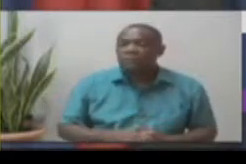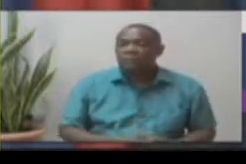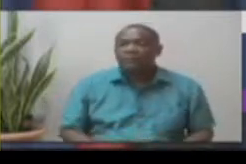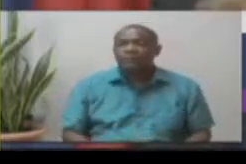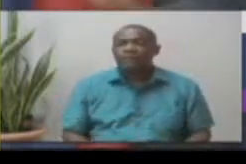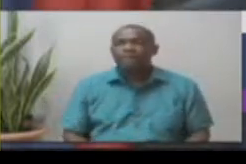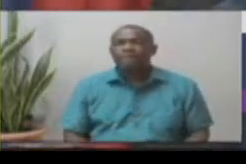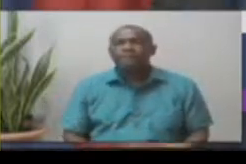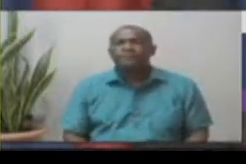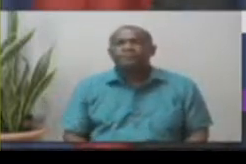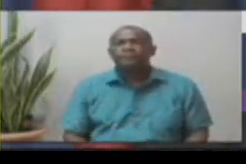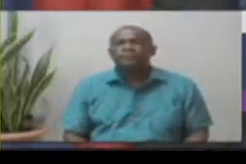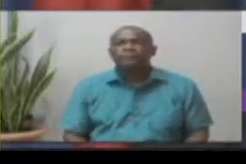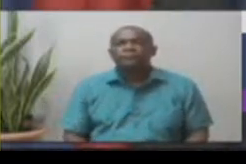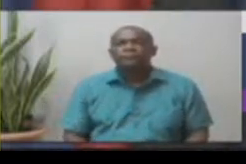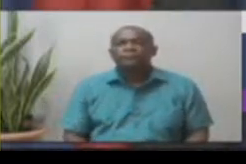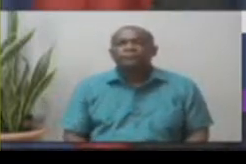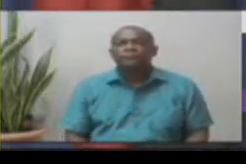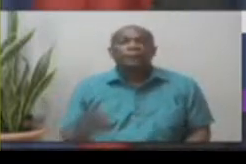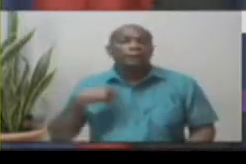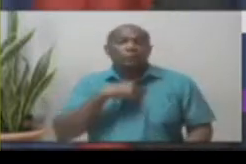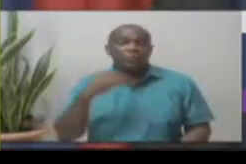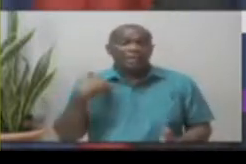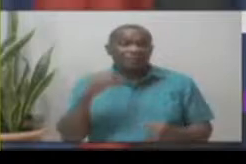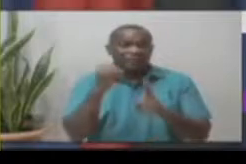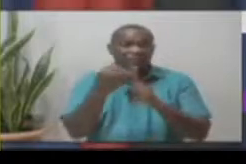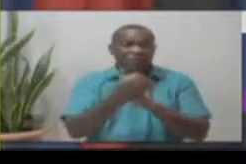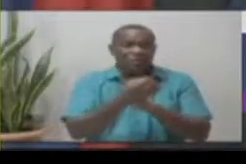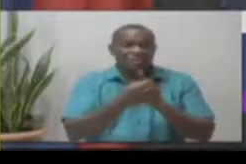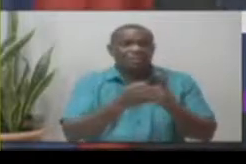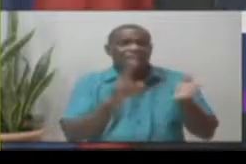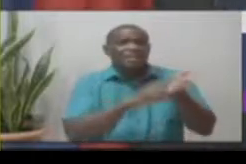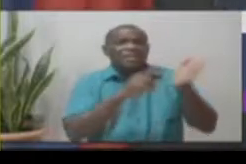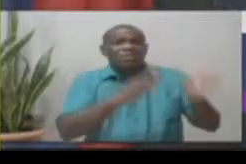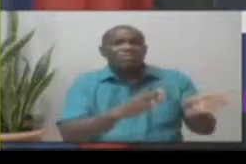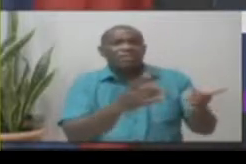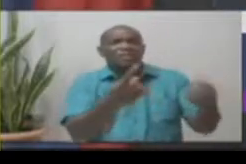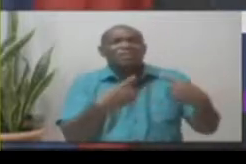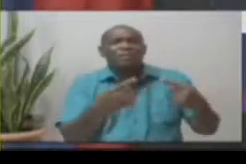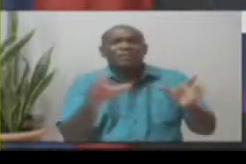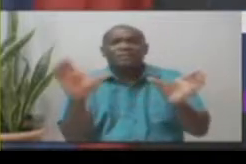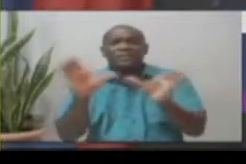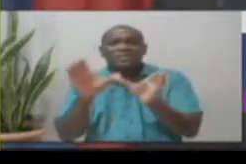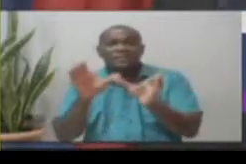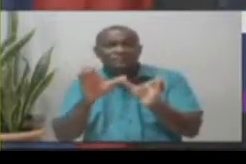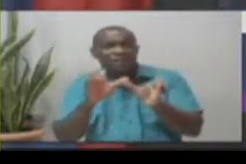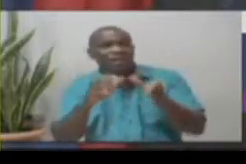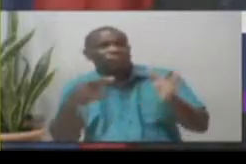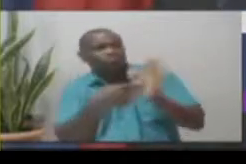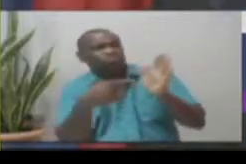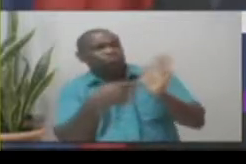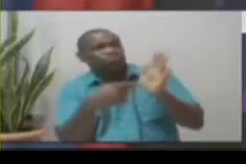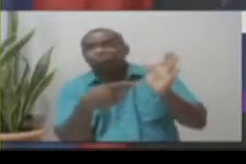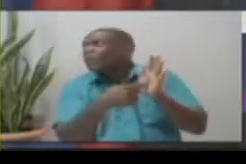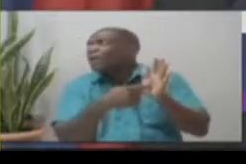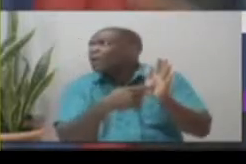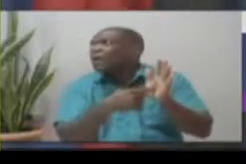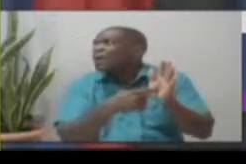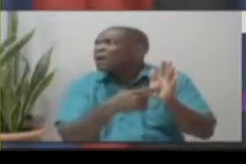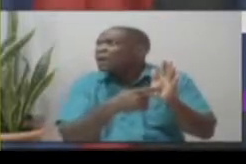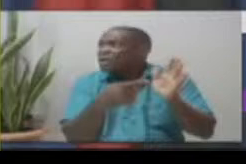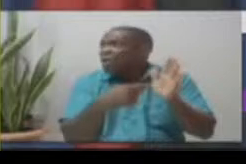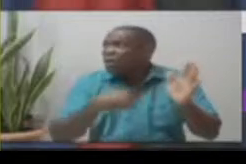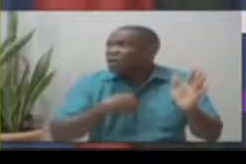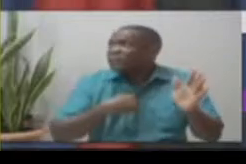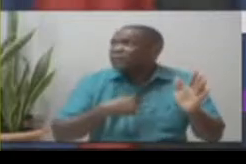We have situations, contractors come in with certified claims and say, okay, I'll write off X hundred million, give me the